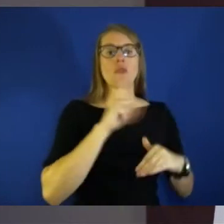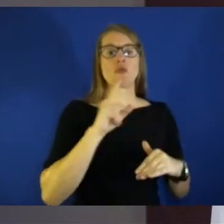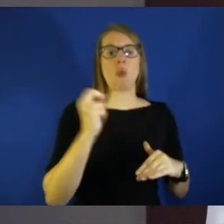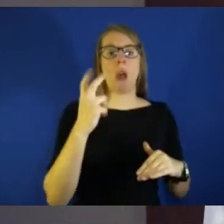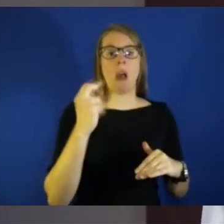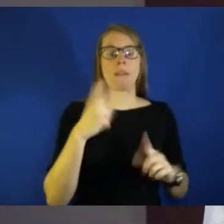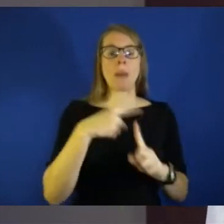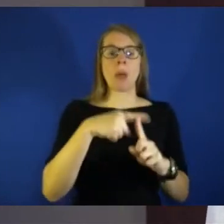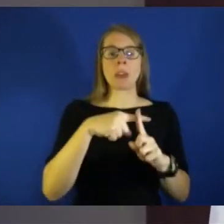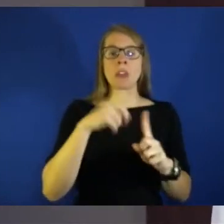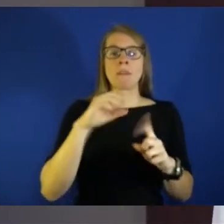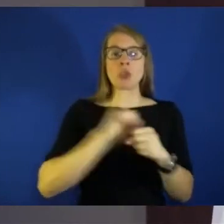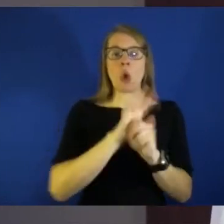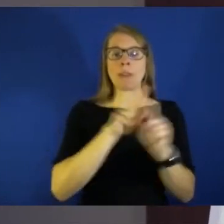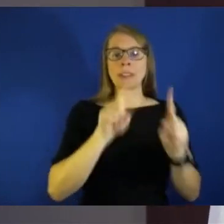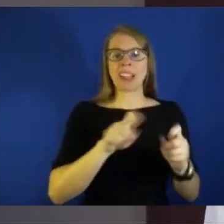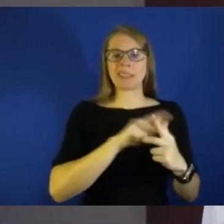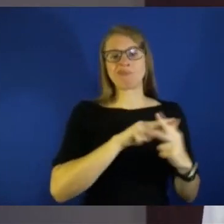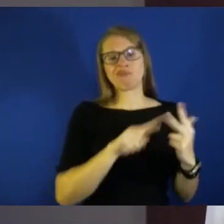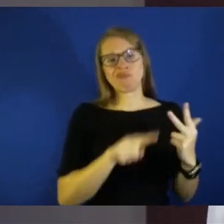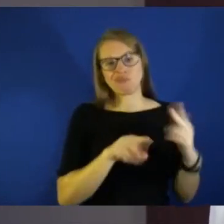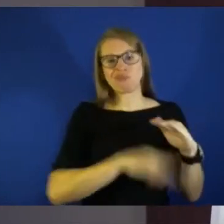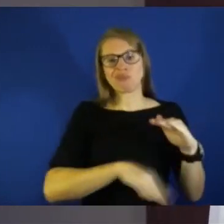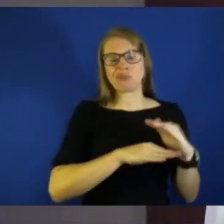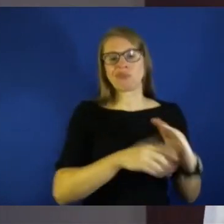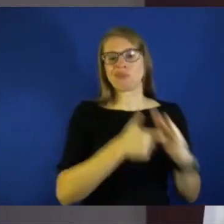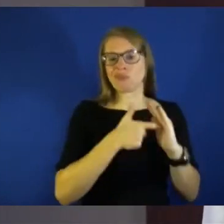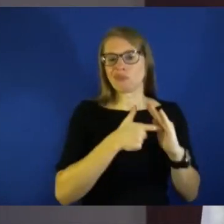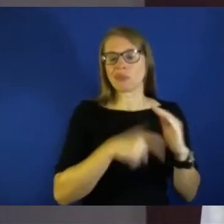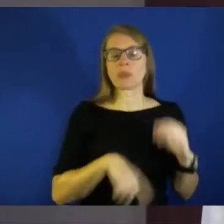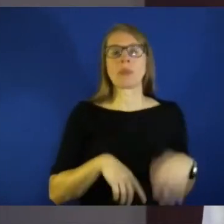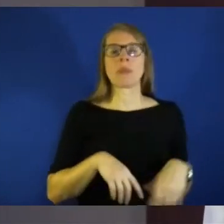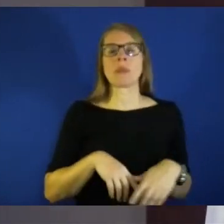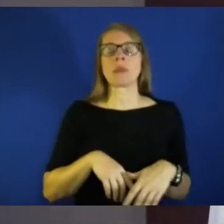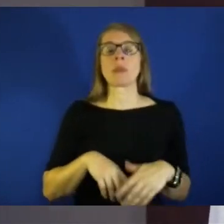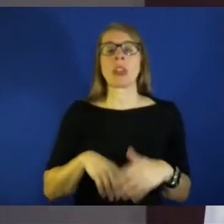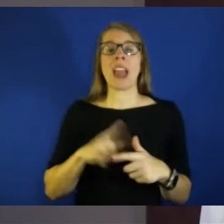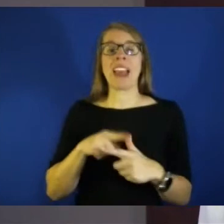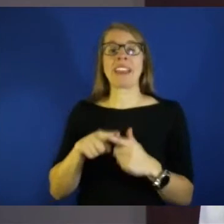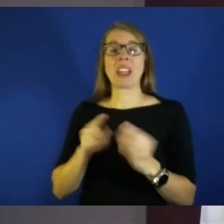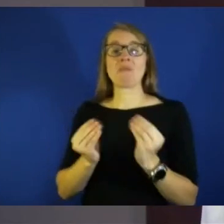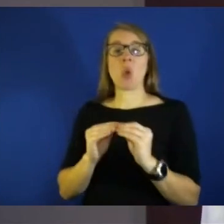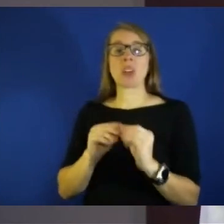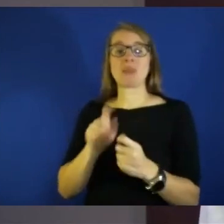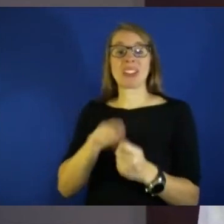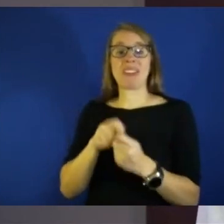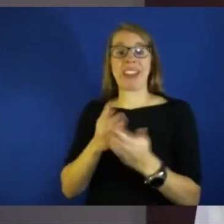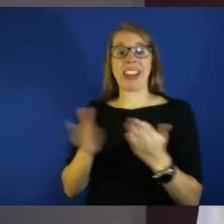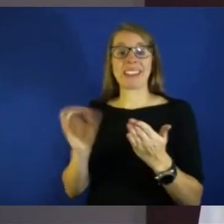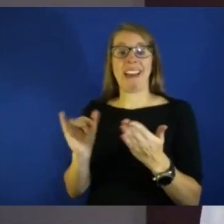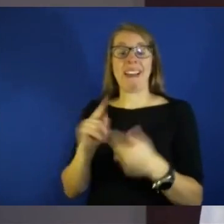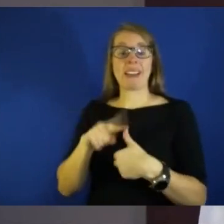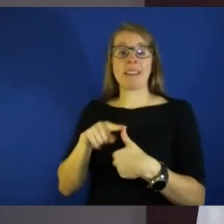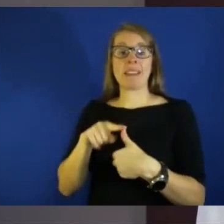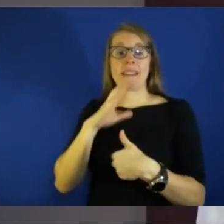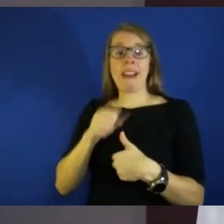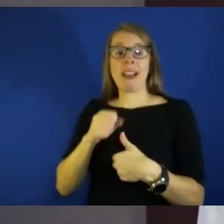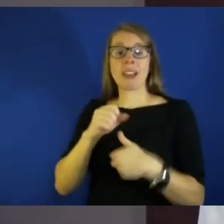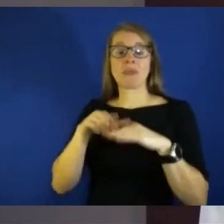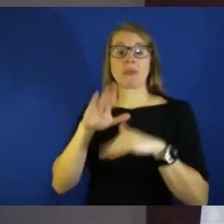COVID test. Those are all sort of the basic criteria. And then we have more specific things. So, age over